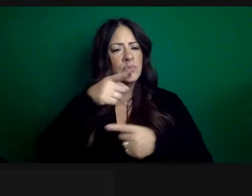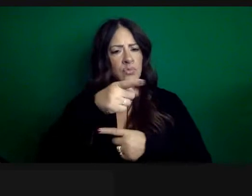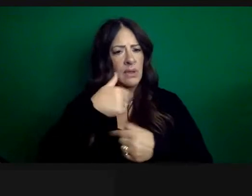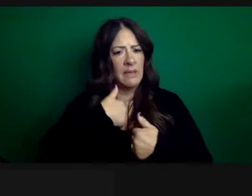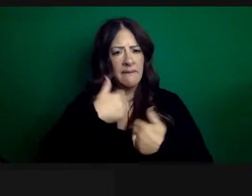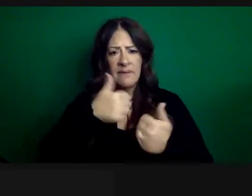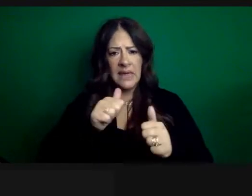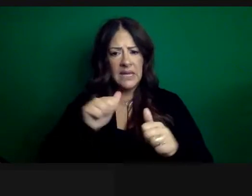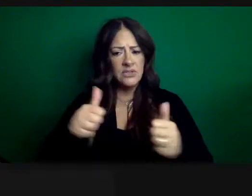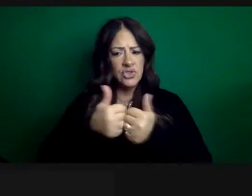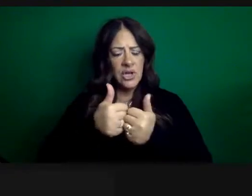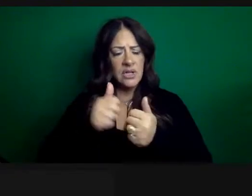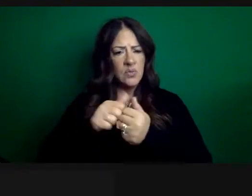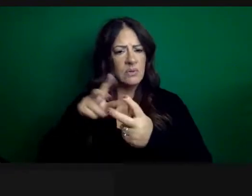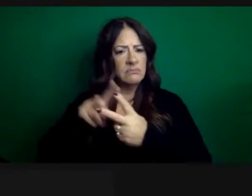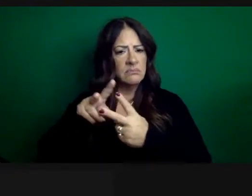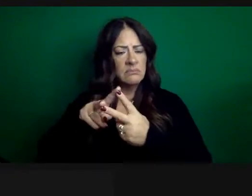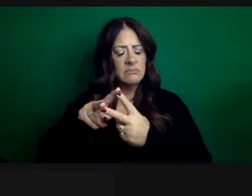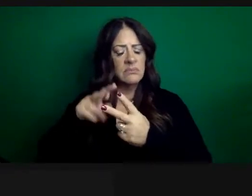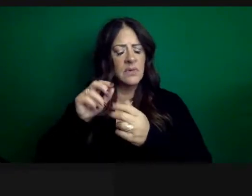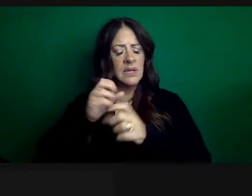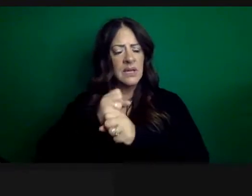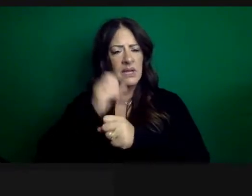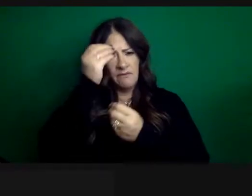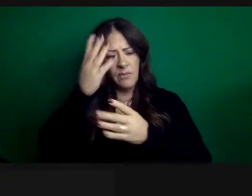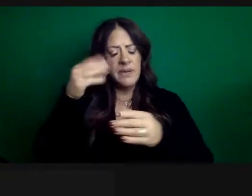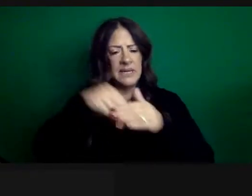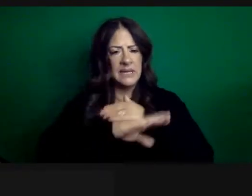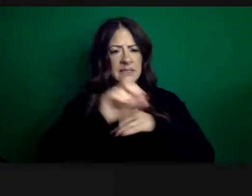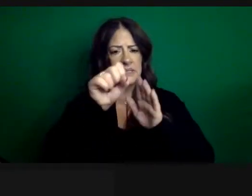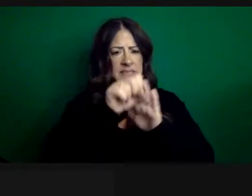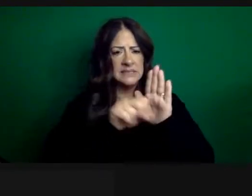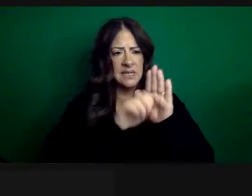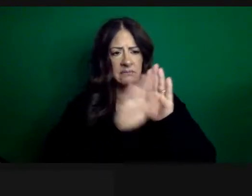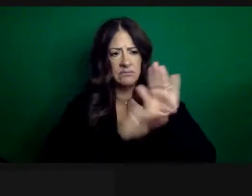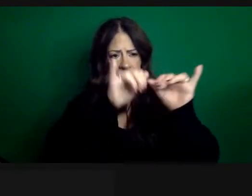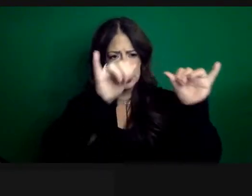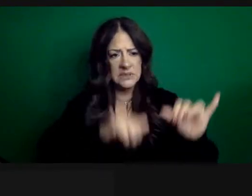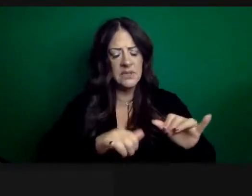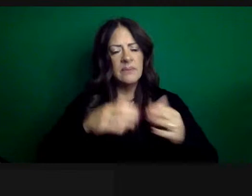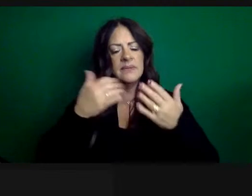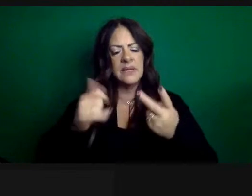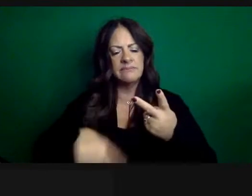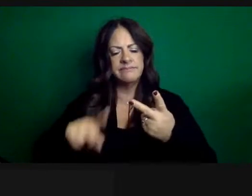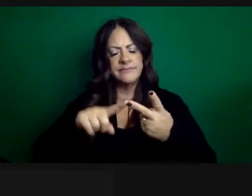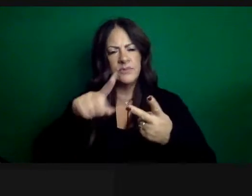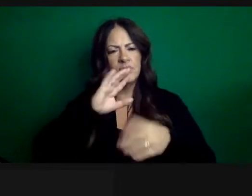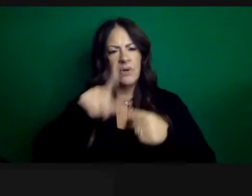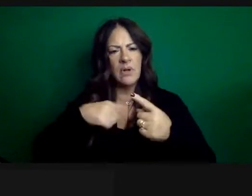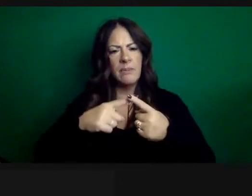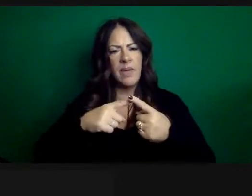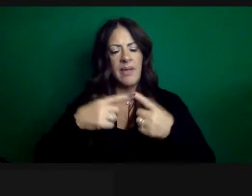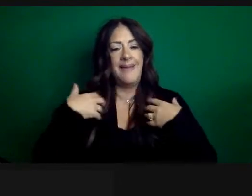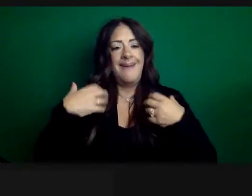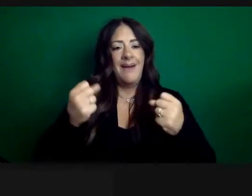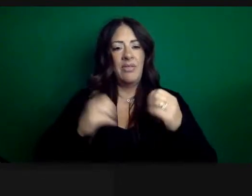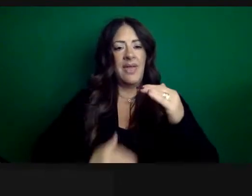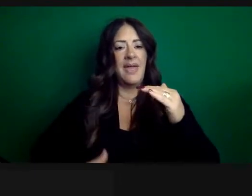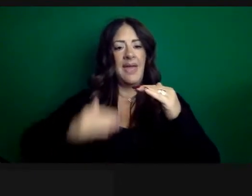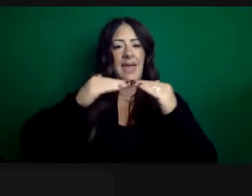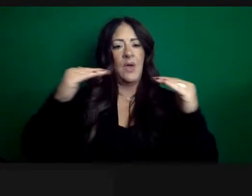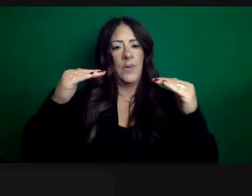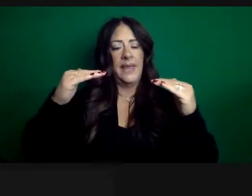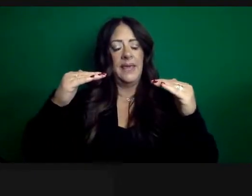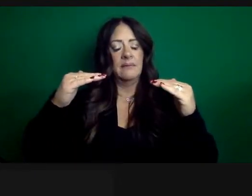current state system? And then additionally, when you're talking about these health equity metrics that will be a focus, do you have any sense of